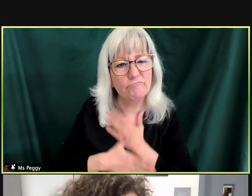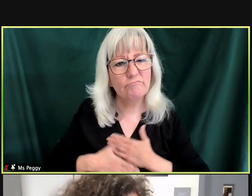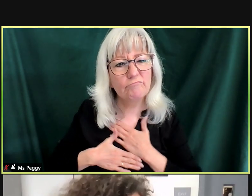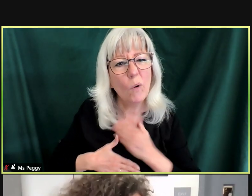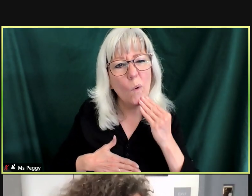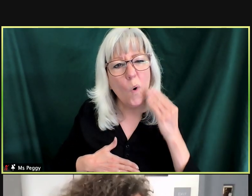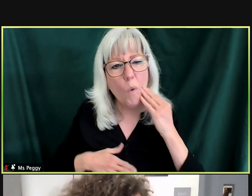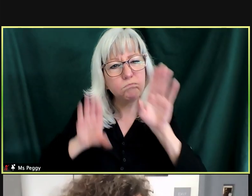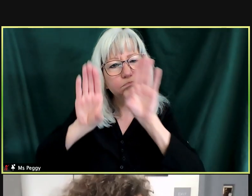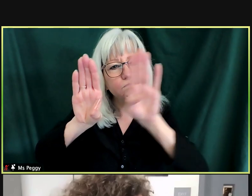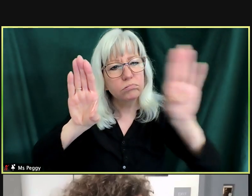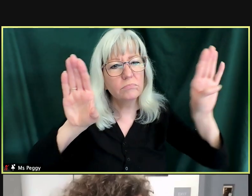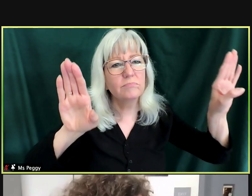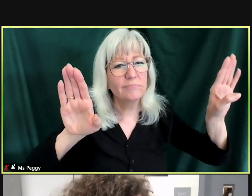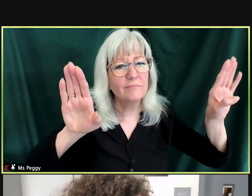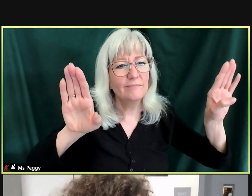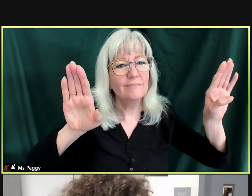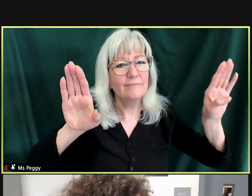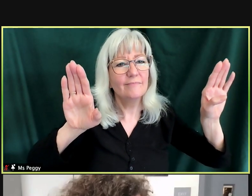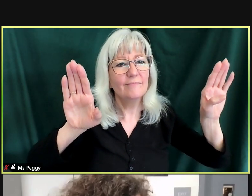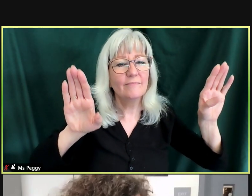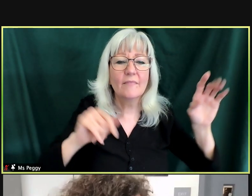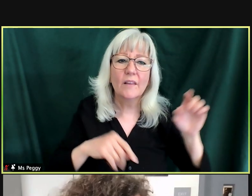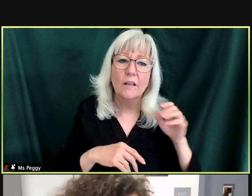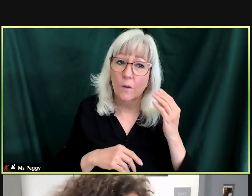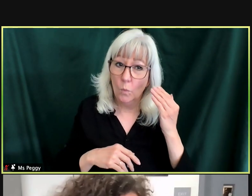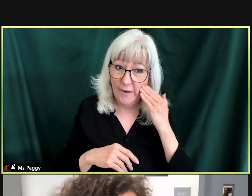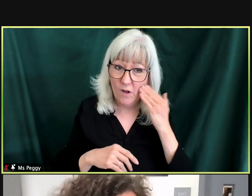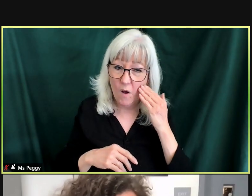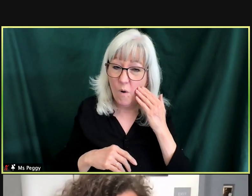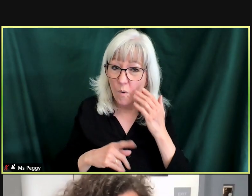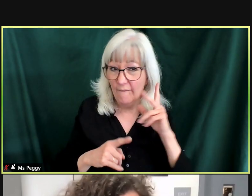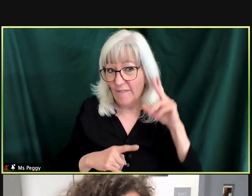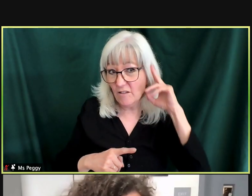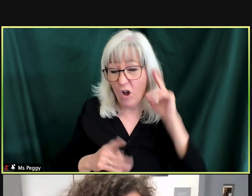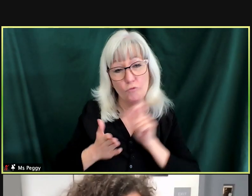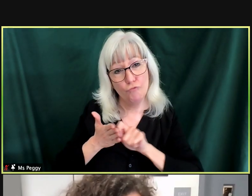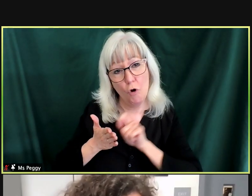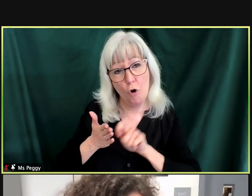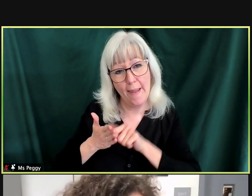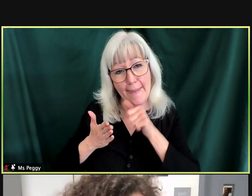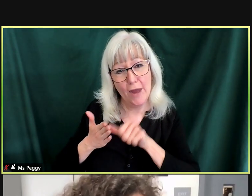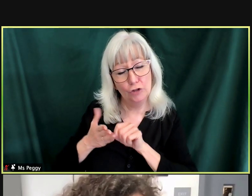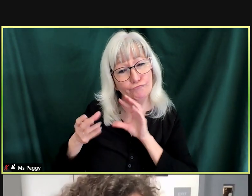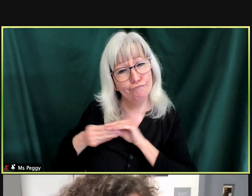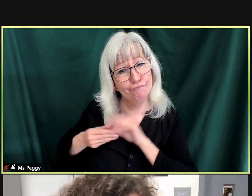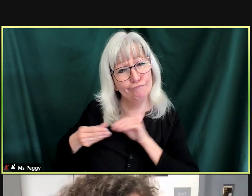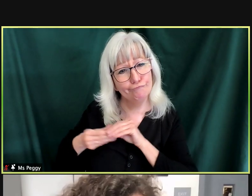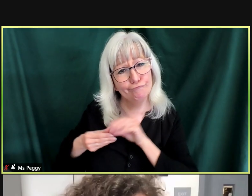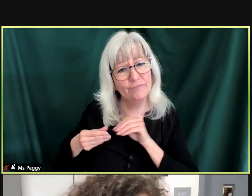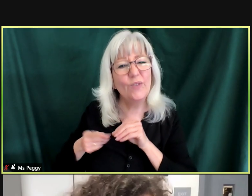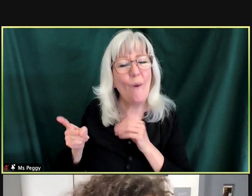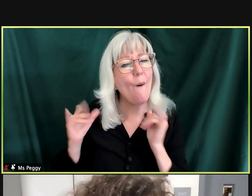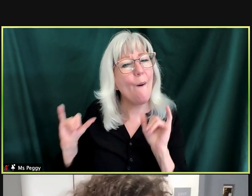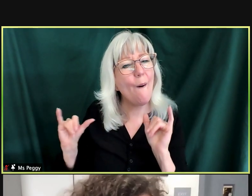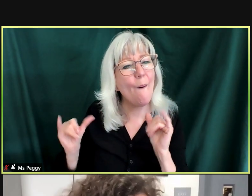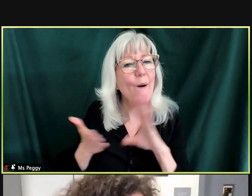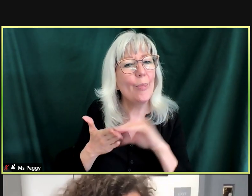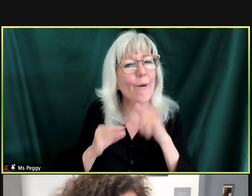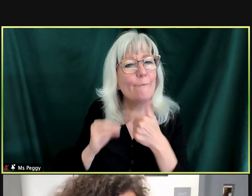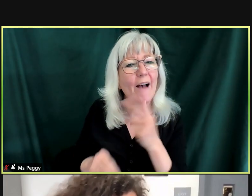So he painted these. We know a lot about Van Gogh because he wrote a lot of letters telling people about his